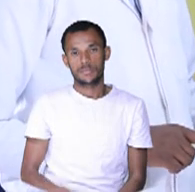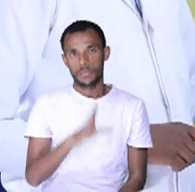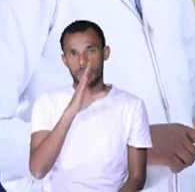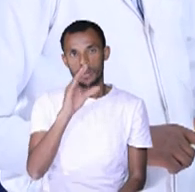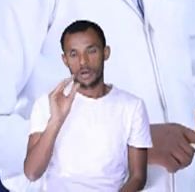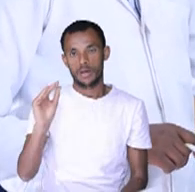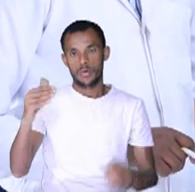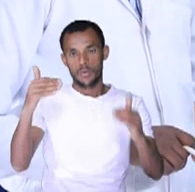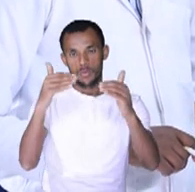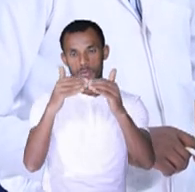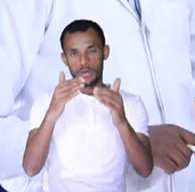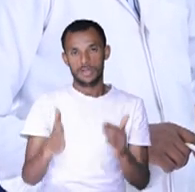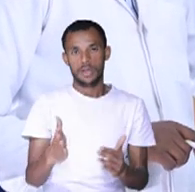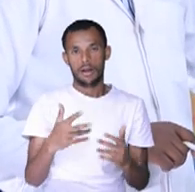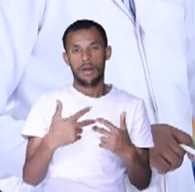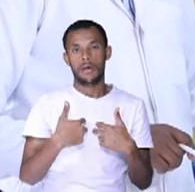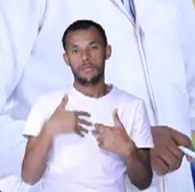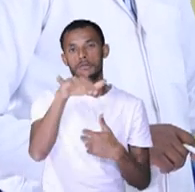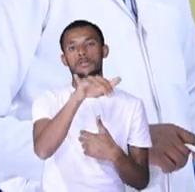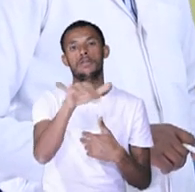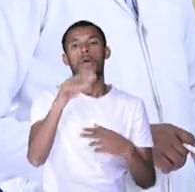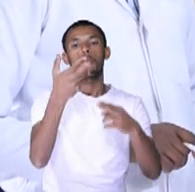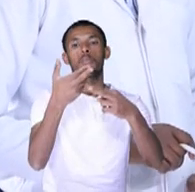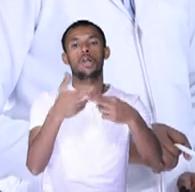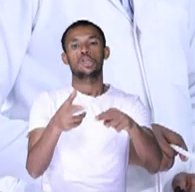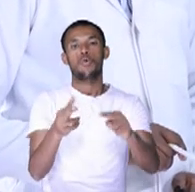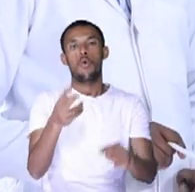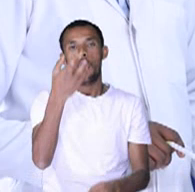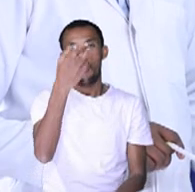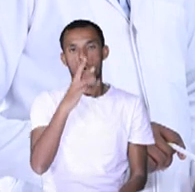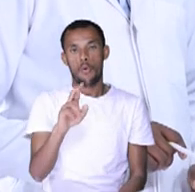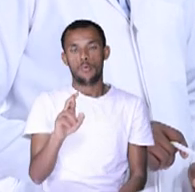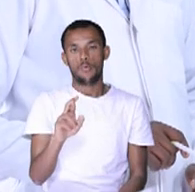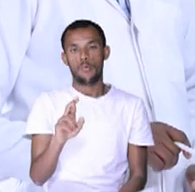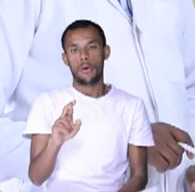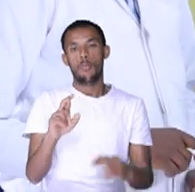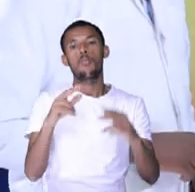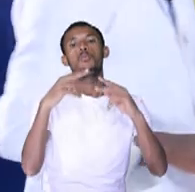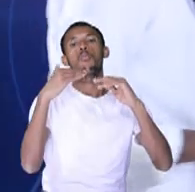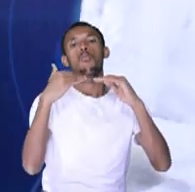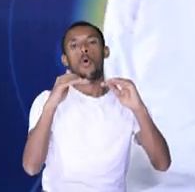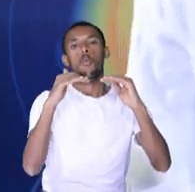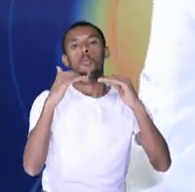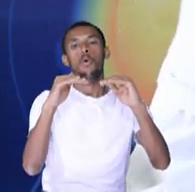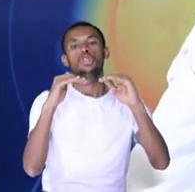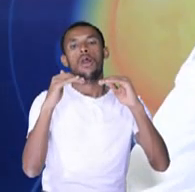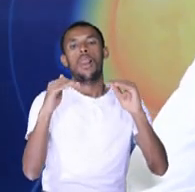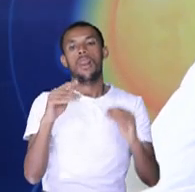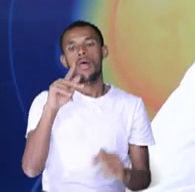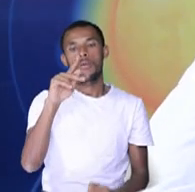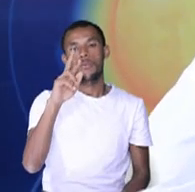And corresponding sides have the same ratio, or is proportional.